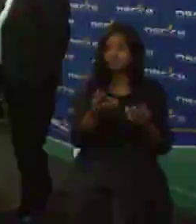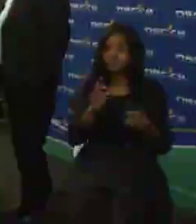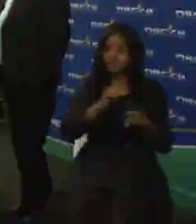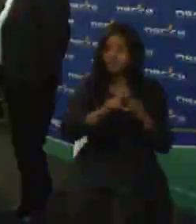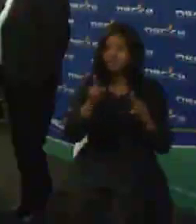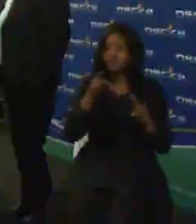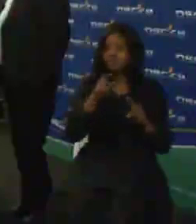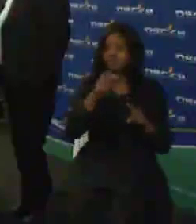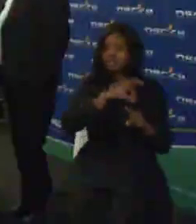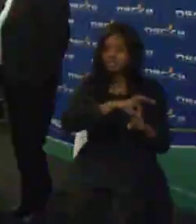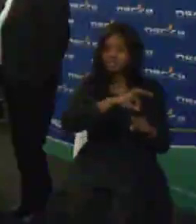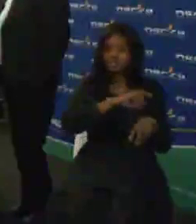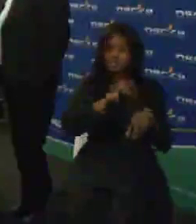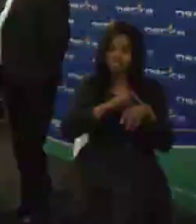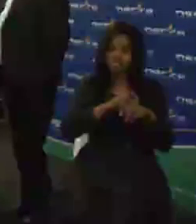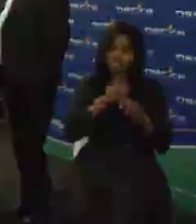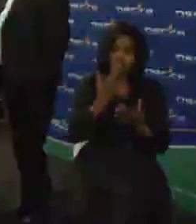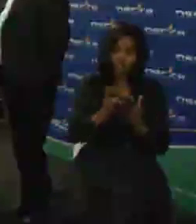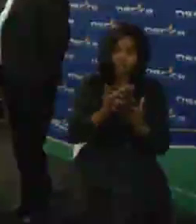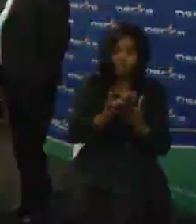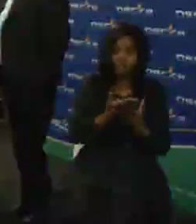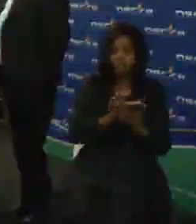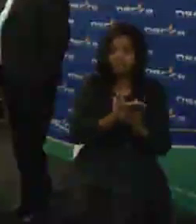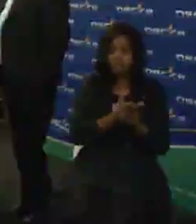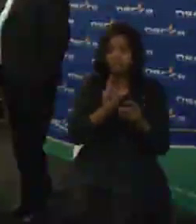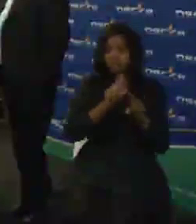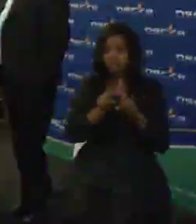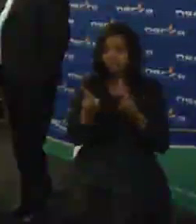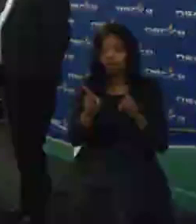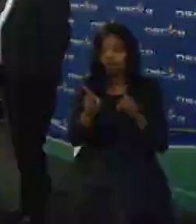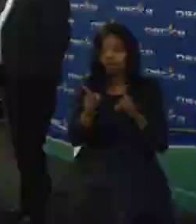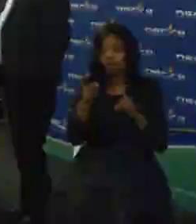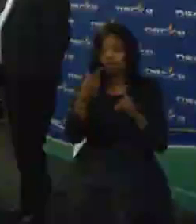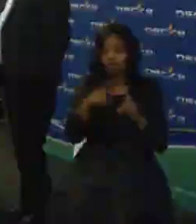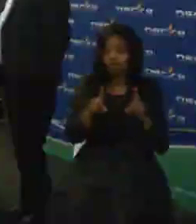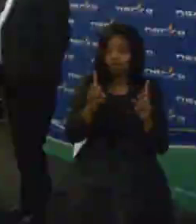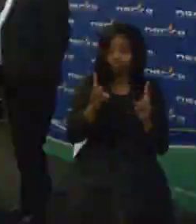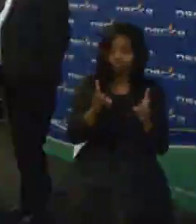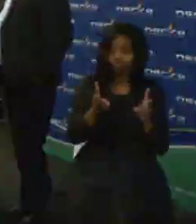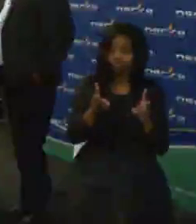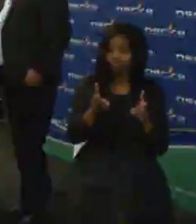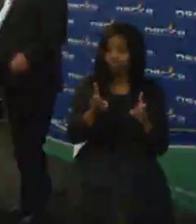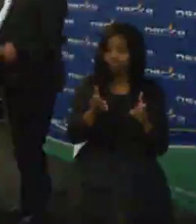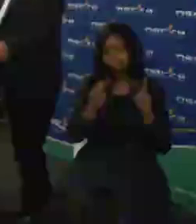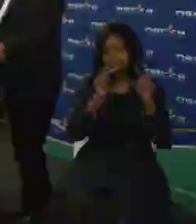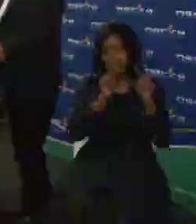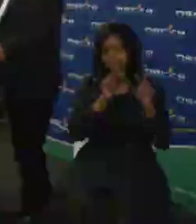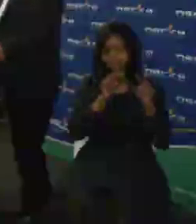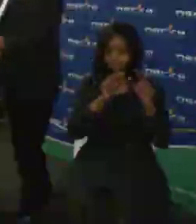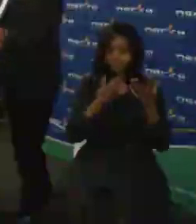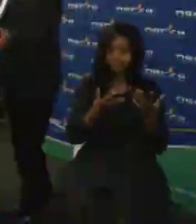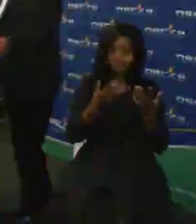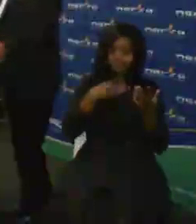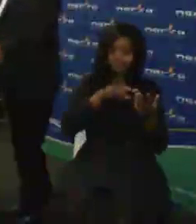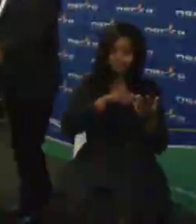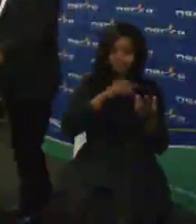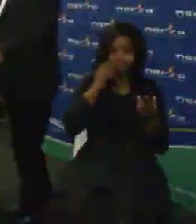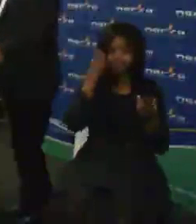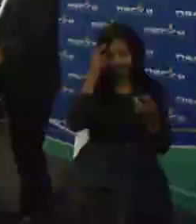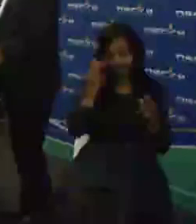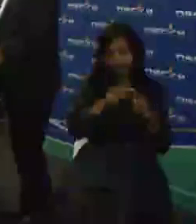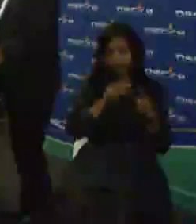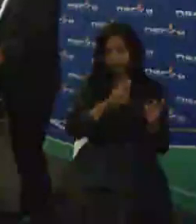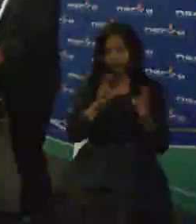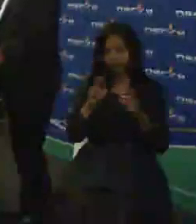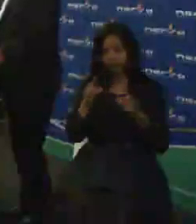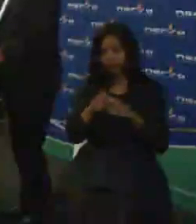is a revenue requirement application, but from a common perspective, we tend to refer